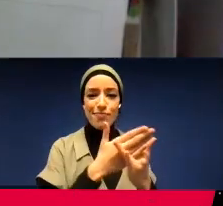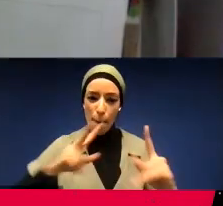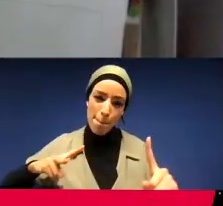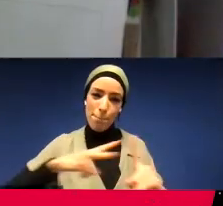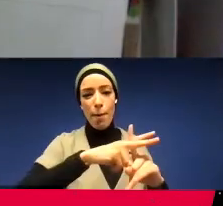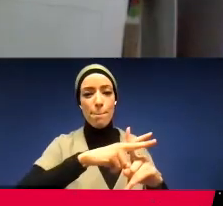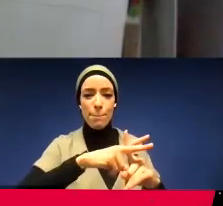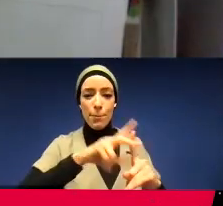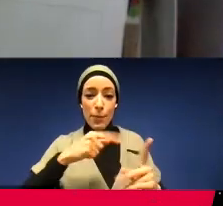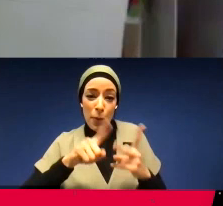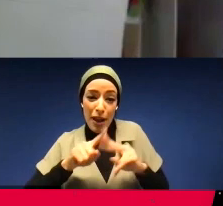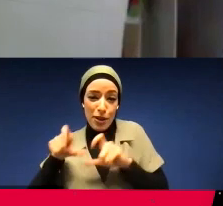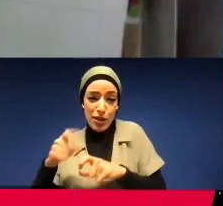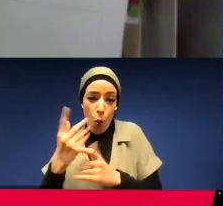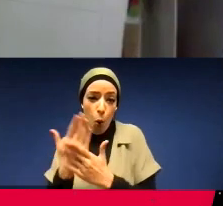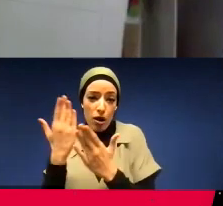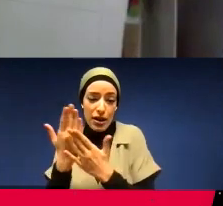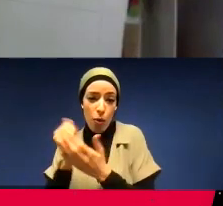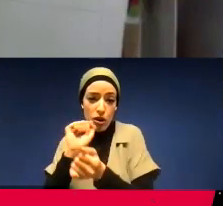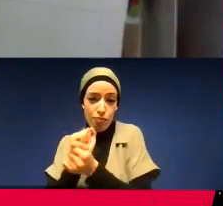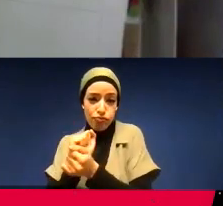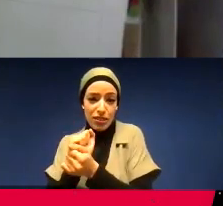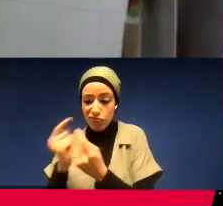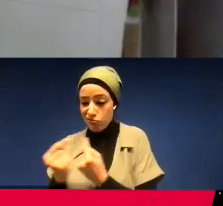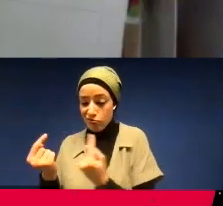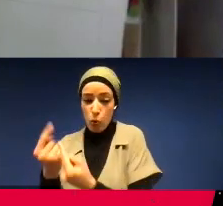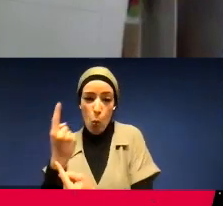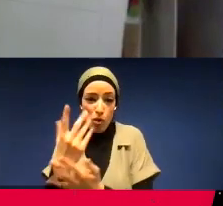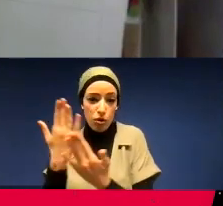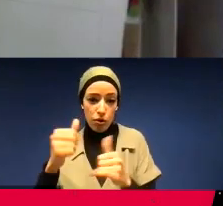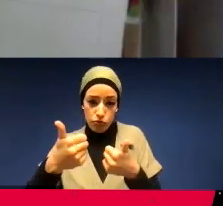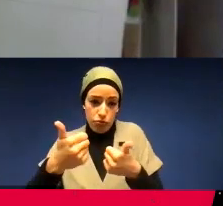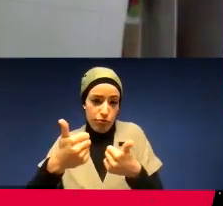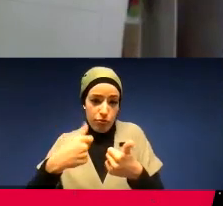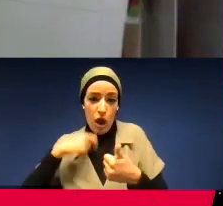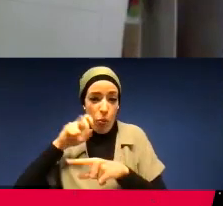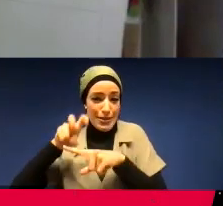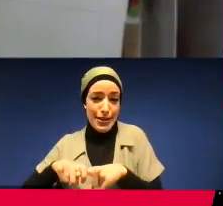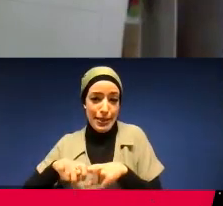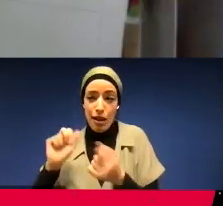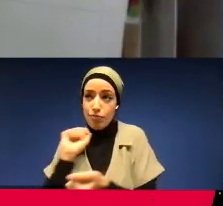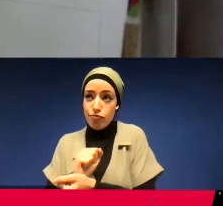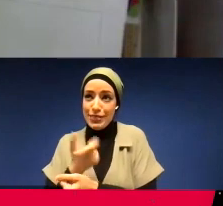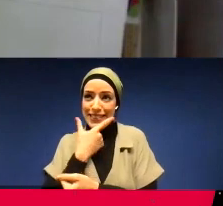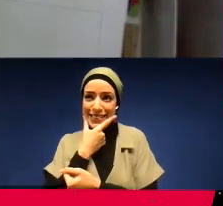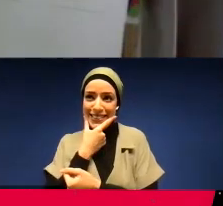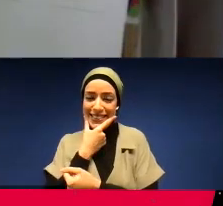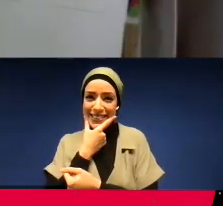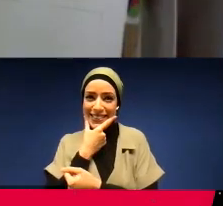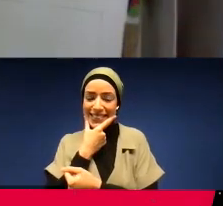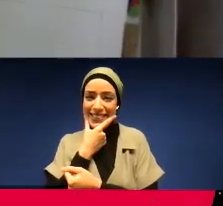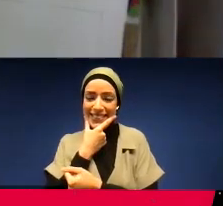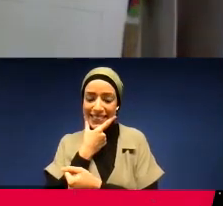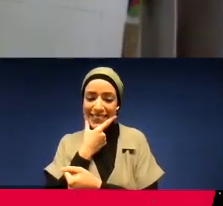spend my day in a prison cell today in the UK, I would be doing it with a big smile on my face because I just